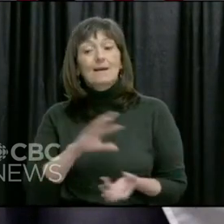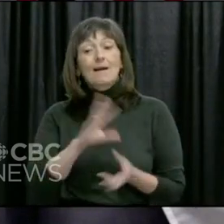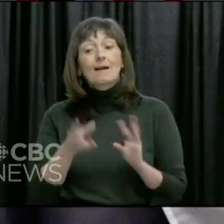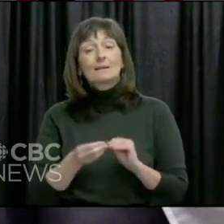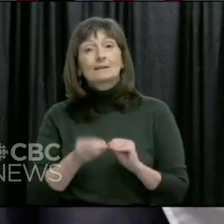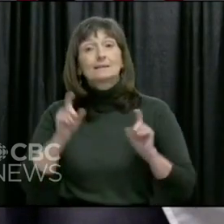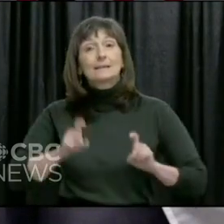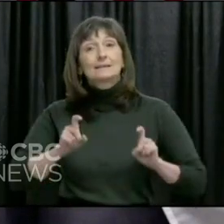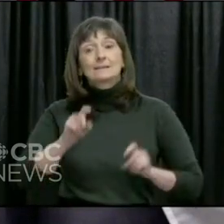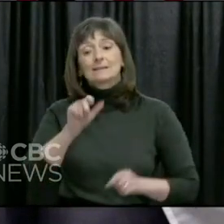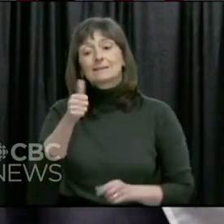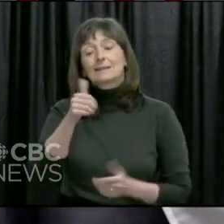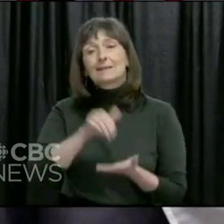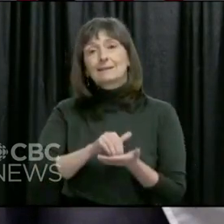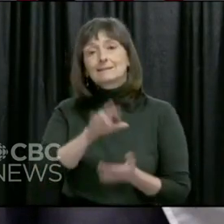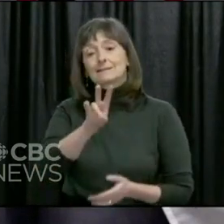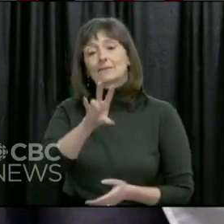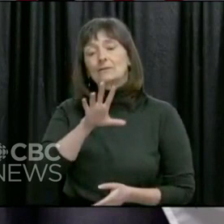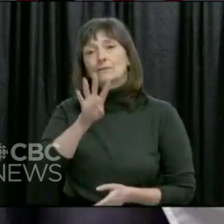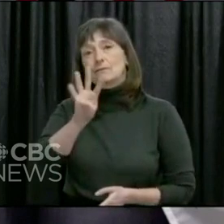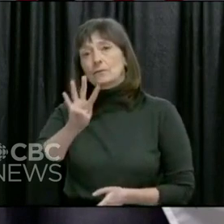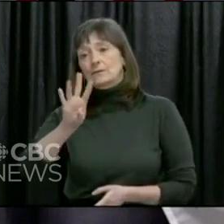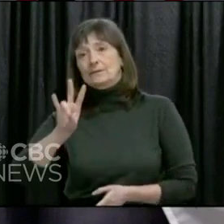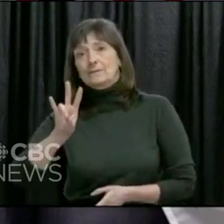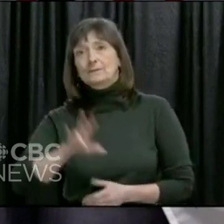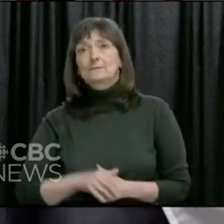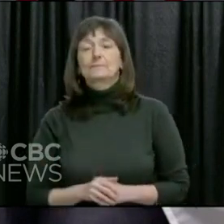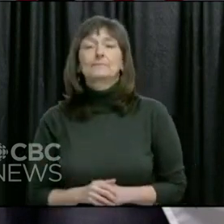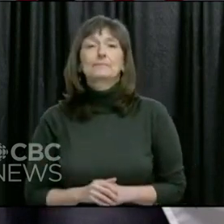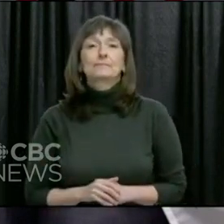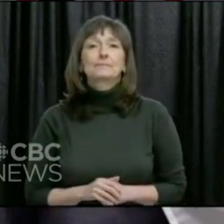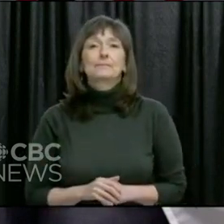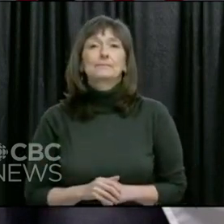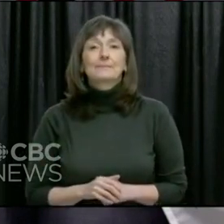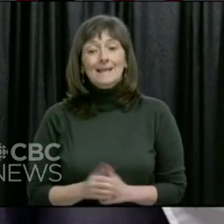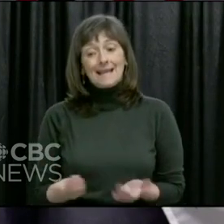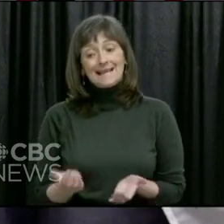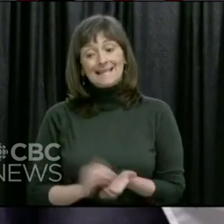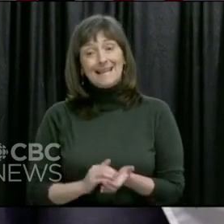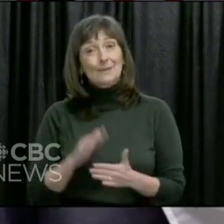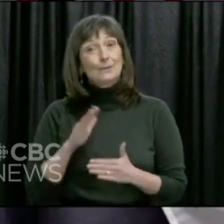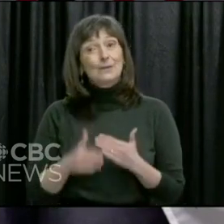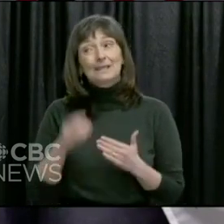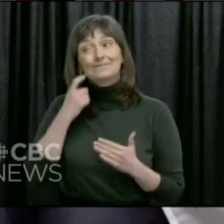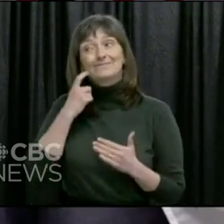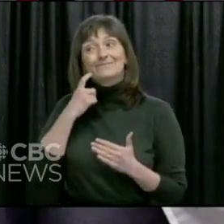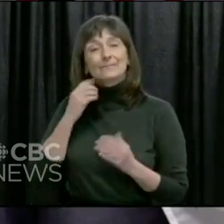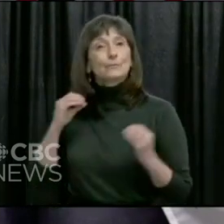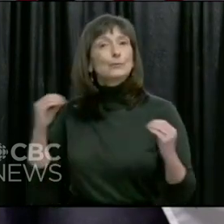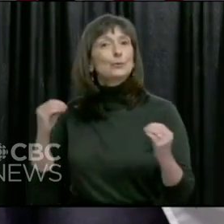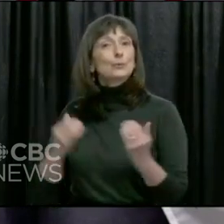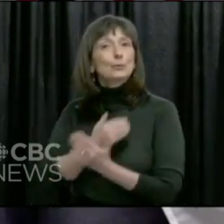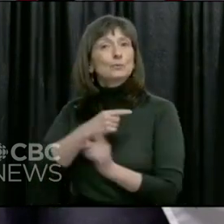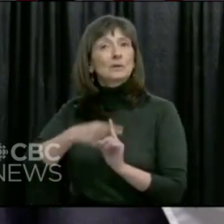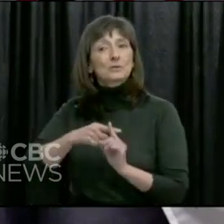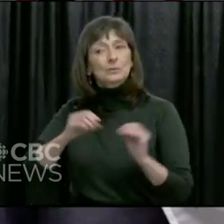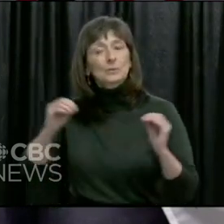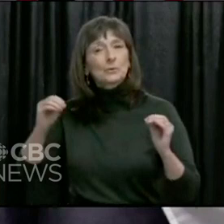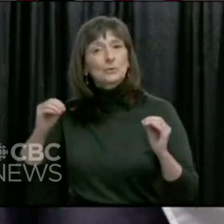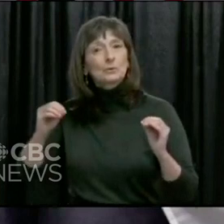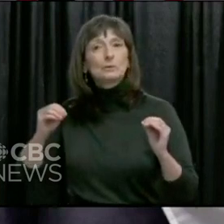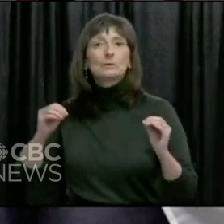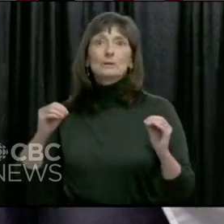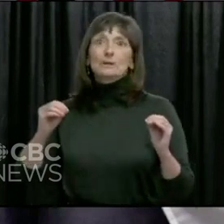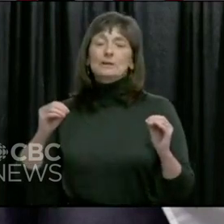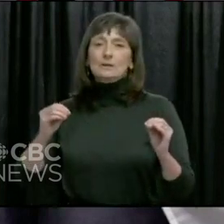tested 10,747 people. Another weekend in our province with no new confirmed cases of COVID-19 is certainly cause